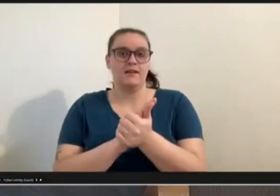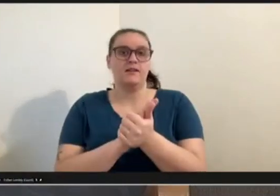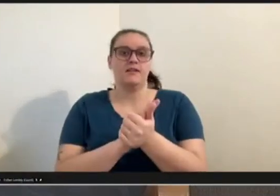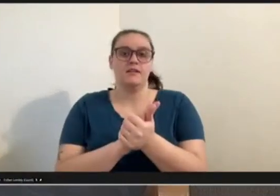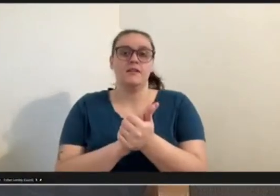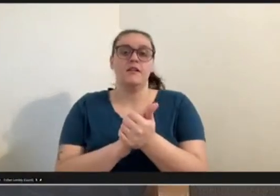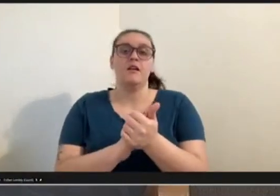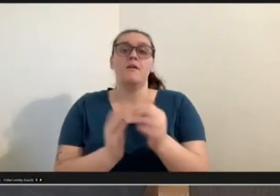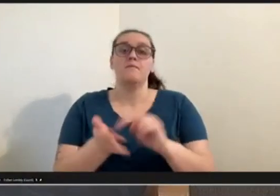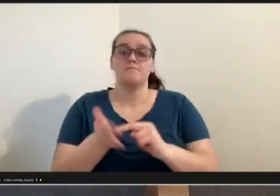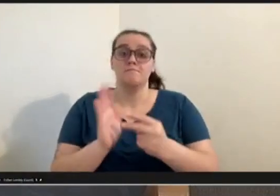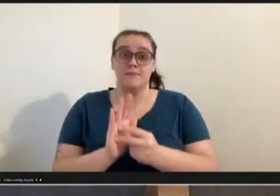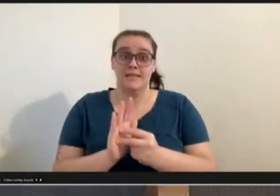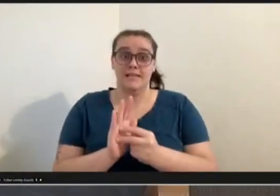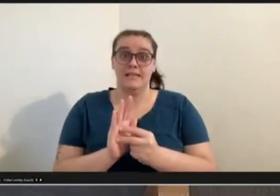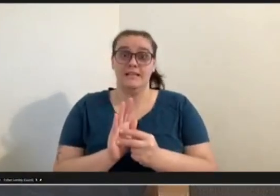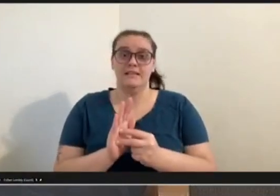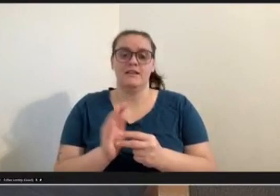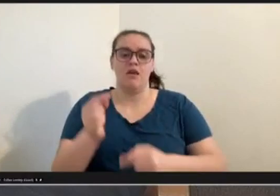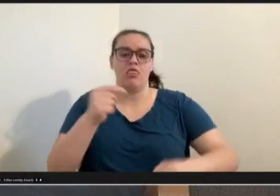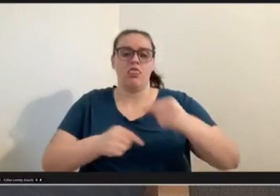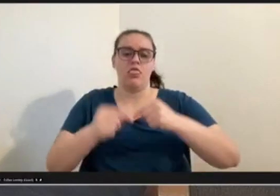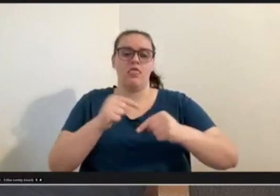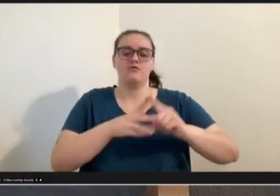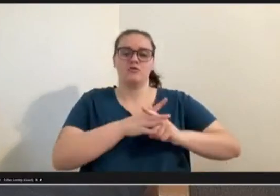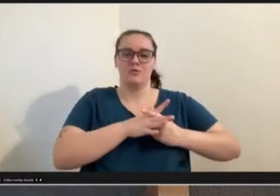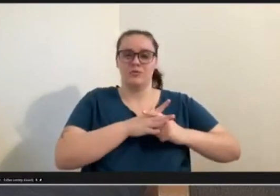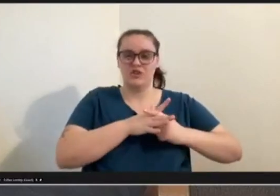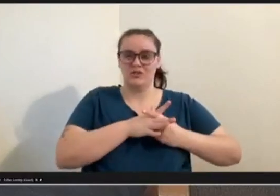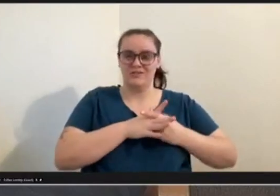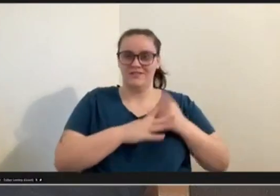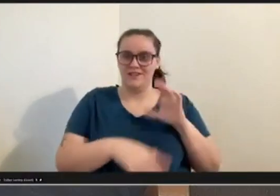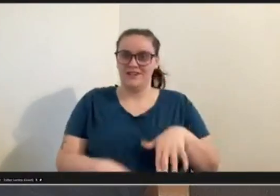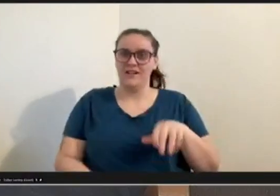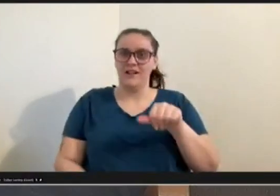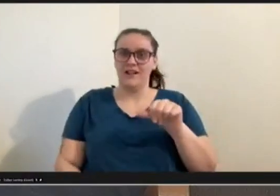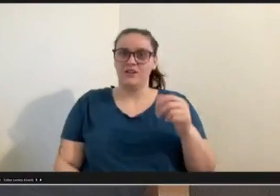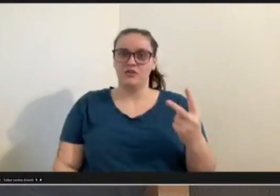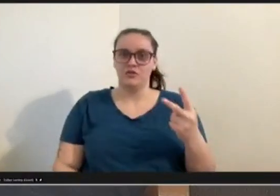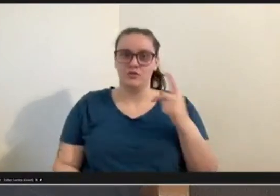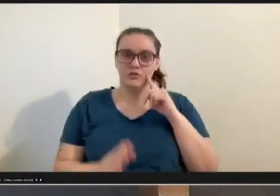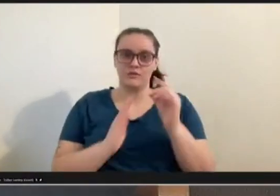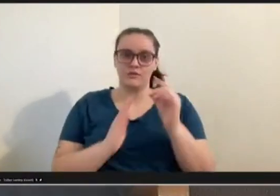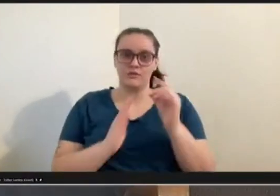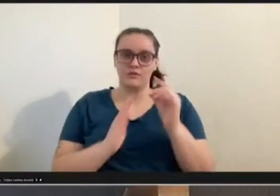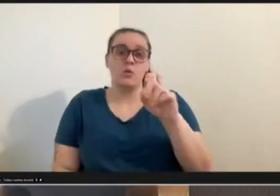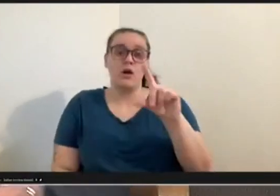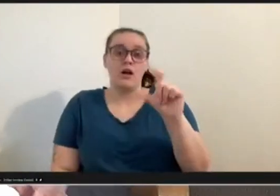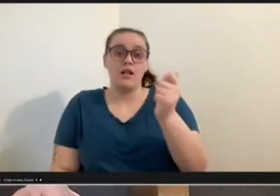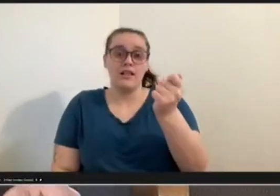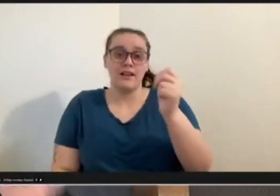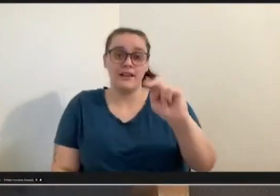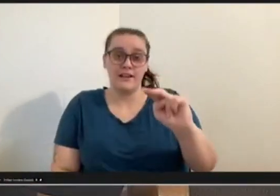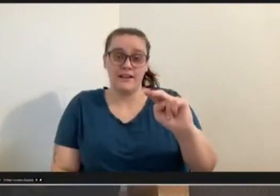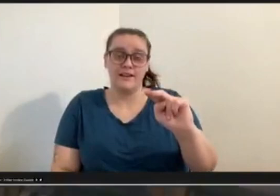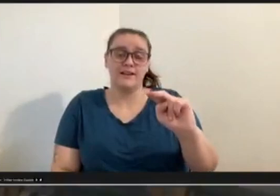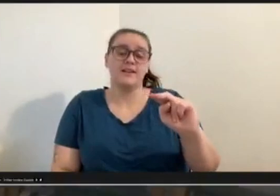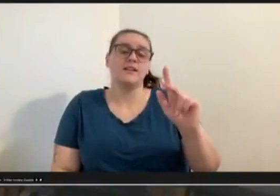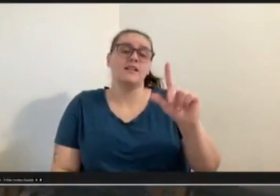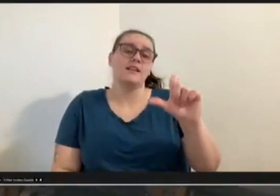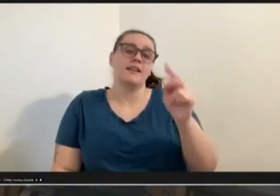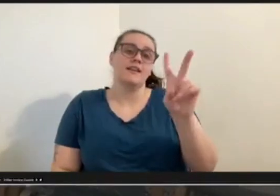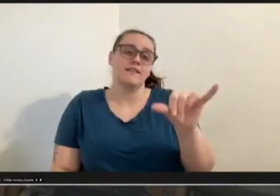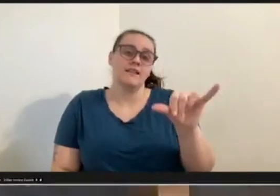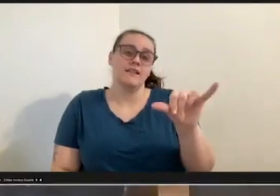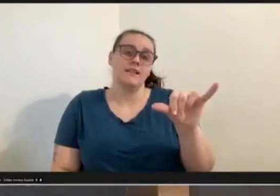form. My colleagues Wallen, Levy, Helfrich, and I thank you for your time. But I'm